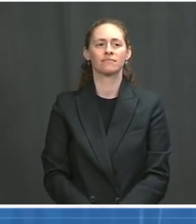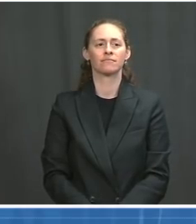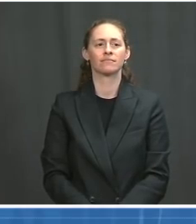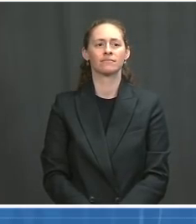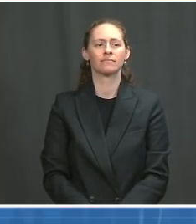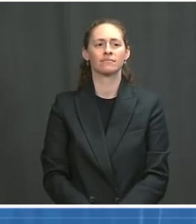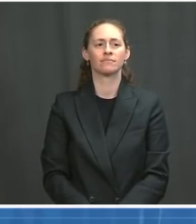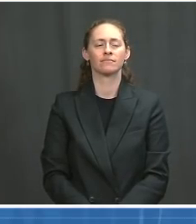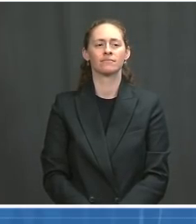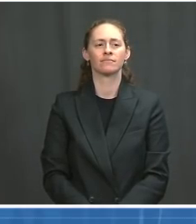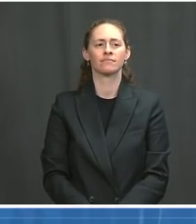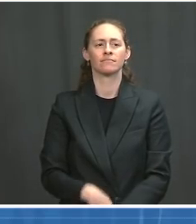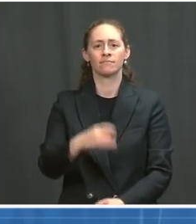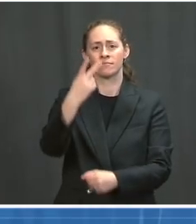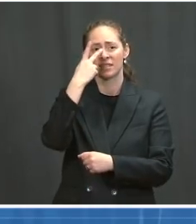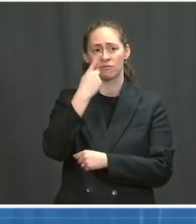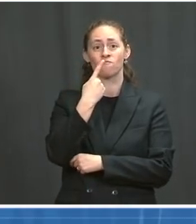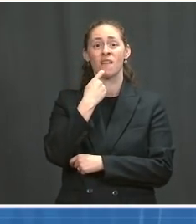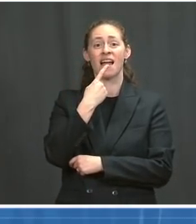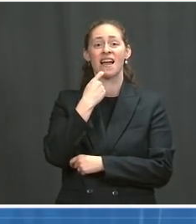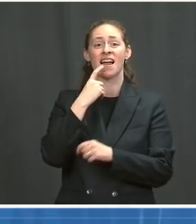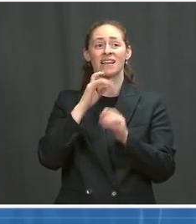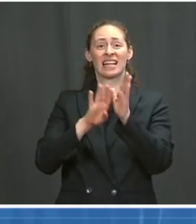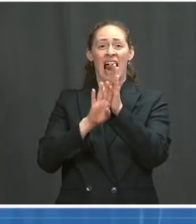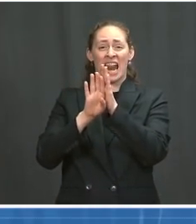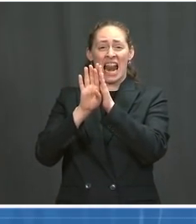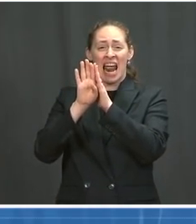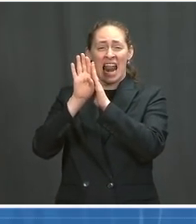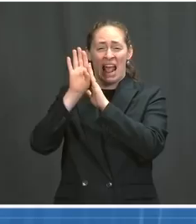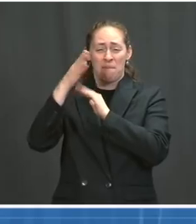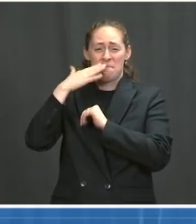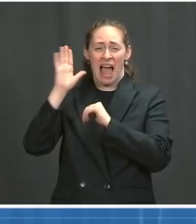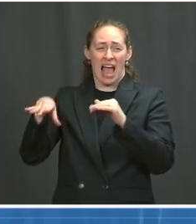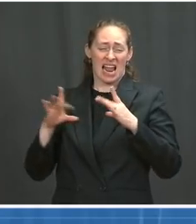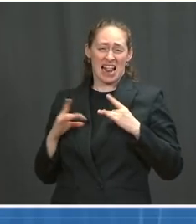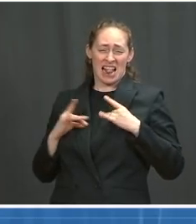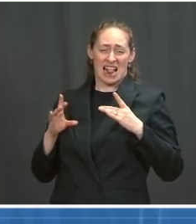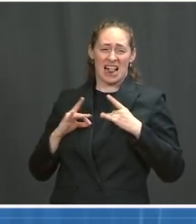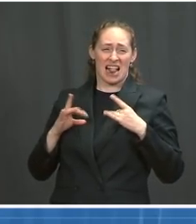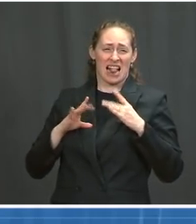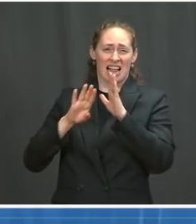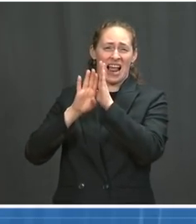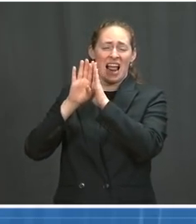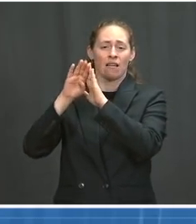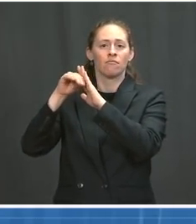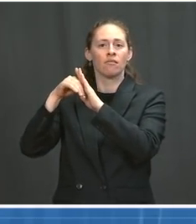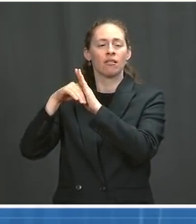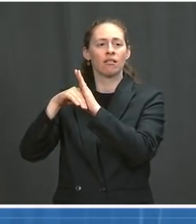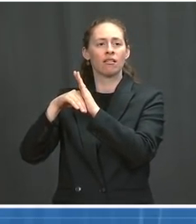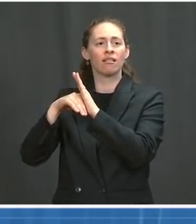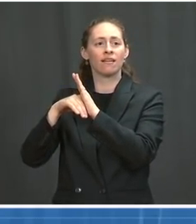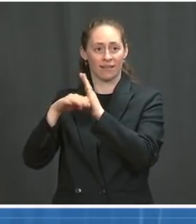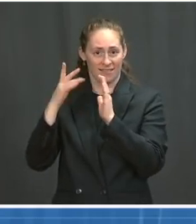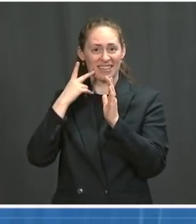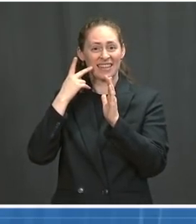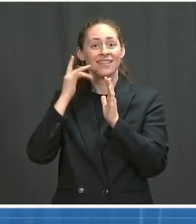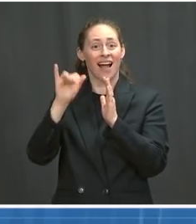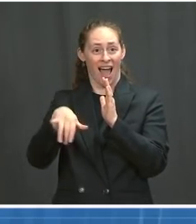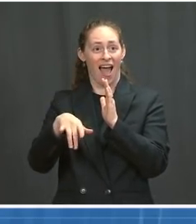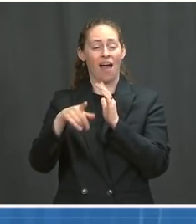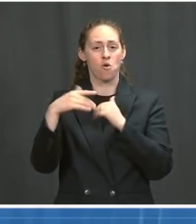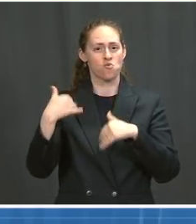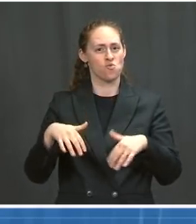can see, continued to go up in the beginning of their vaccine program. But they reached that critical